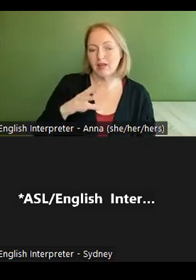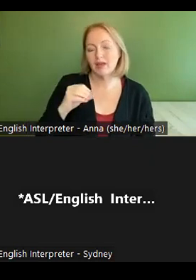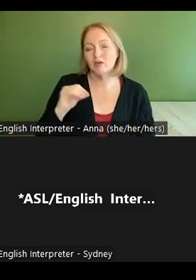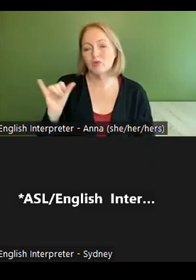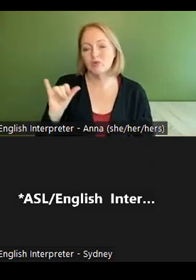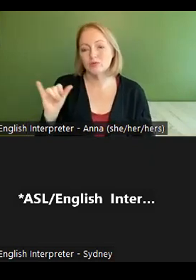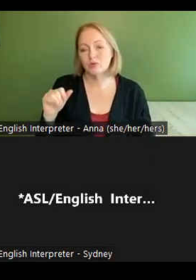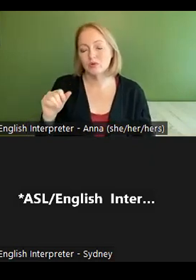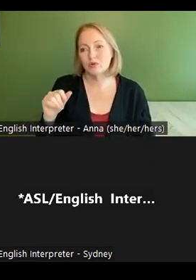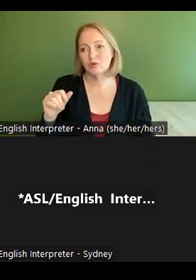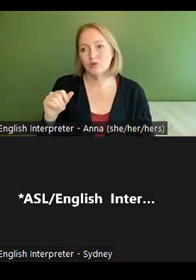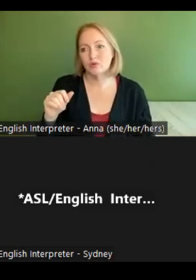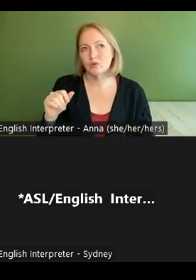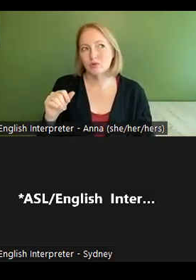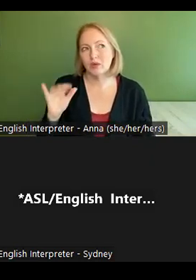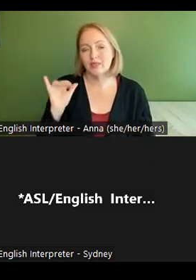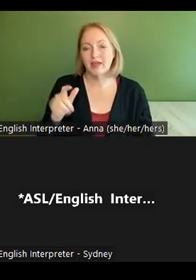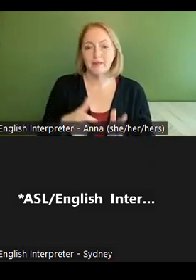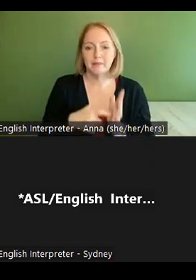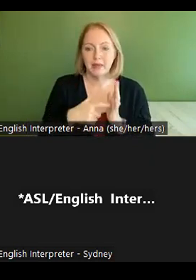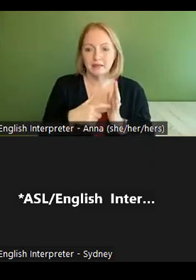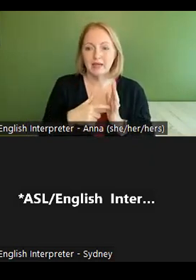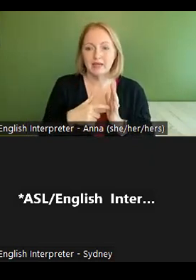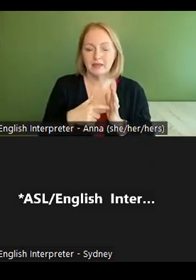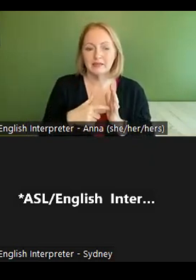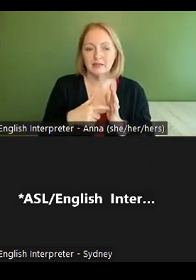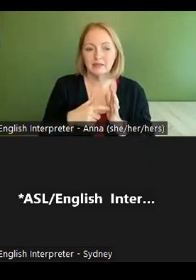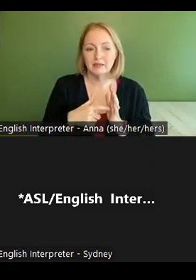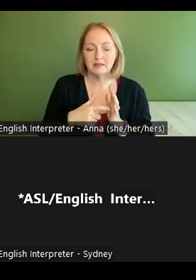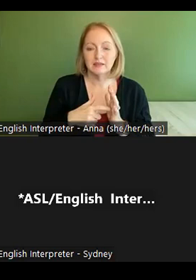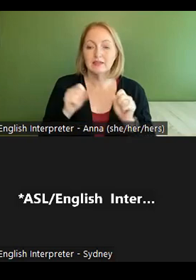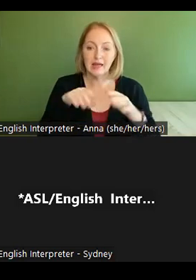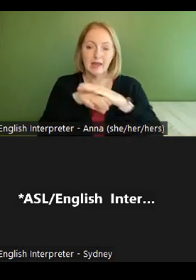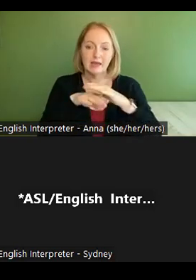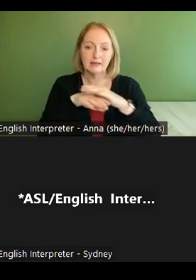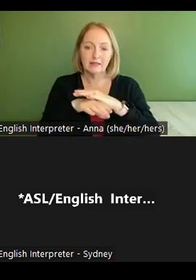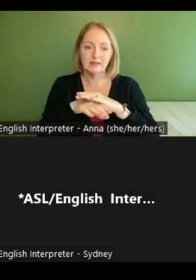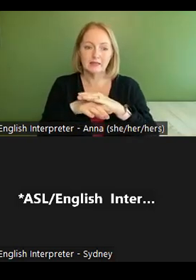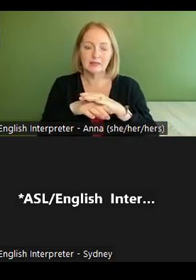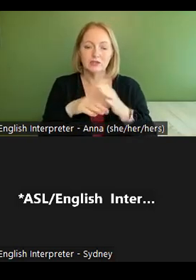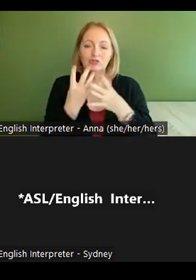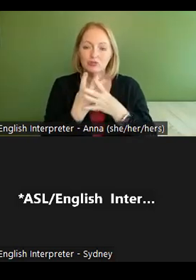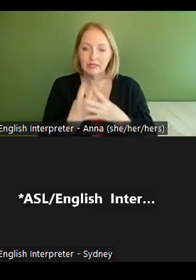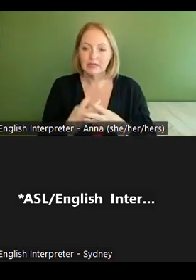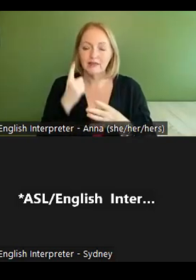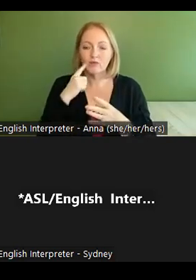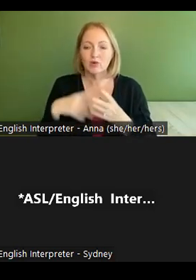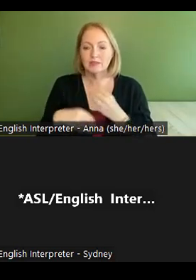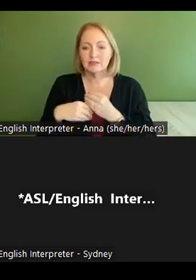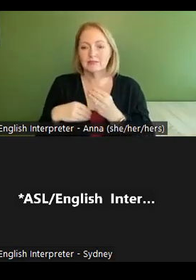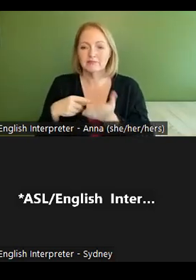also in that mandate, we have access to some screening for subsidized